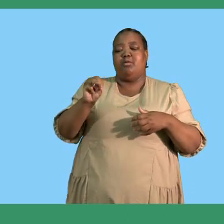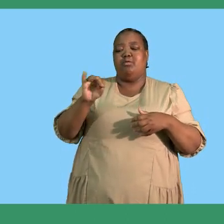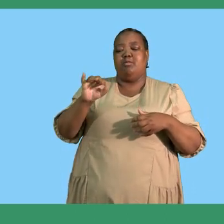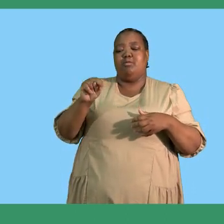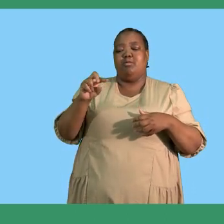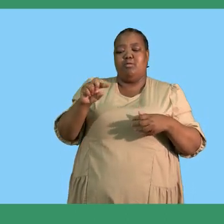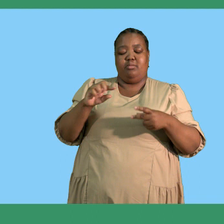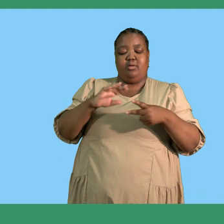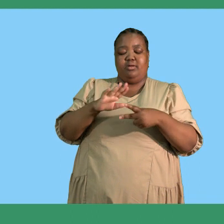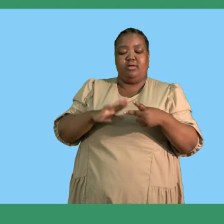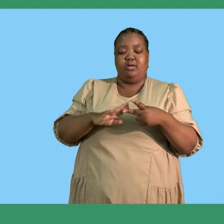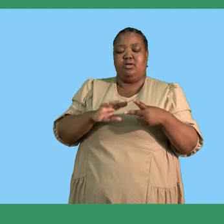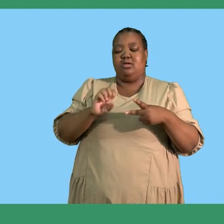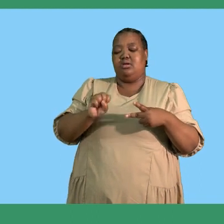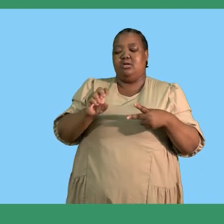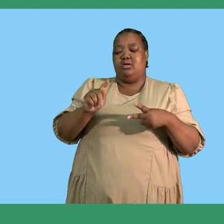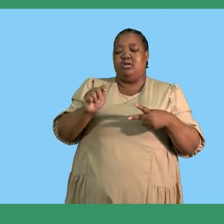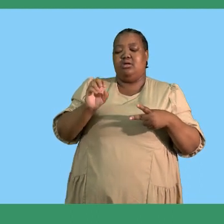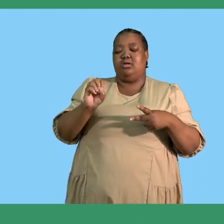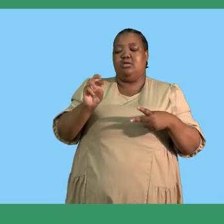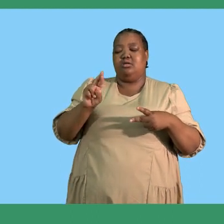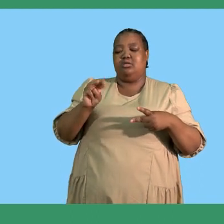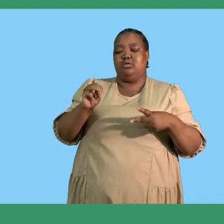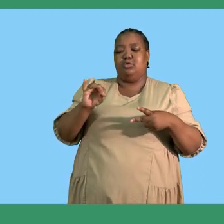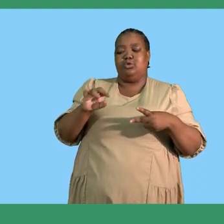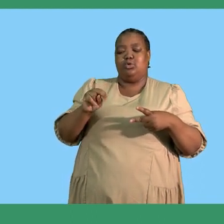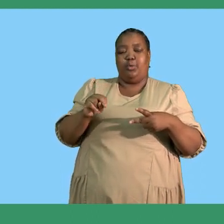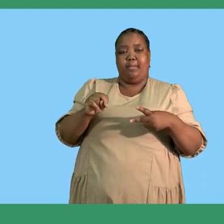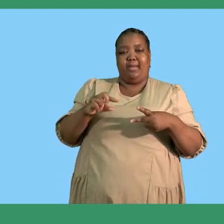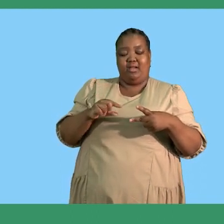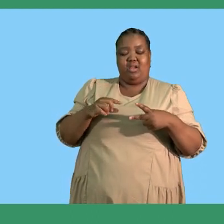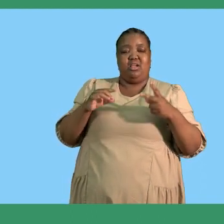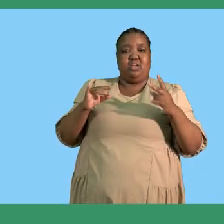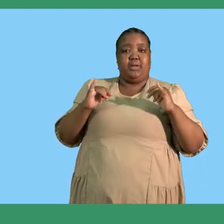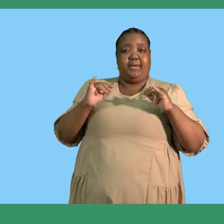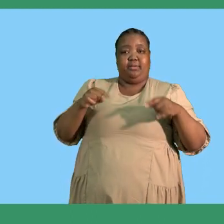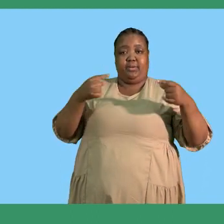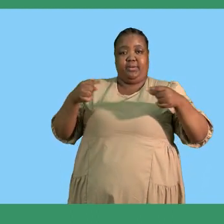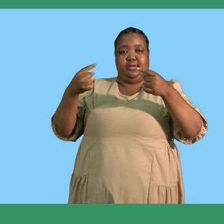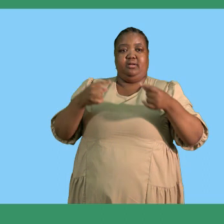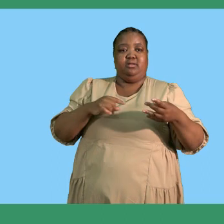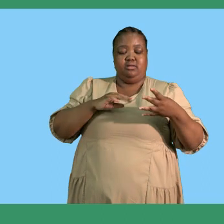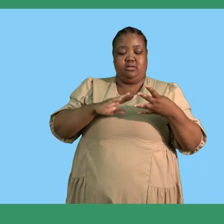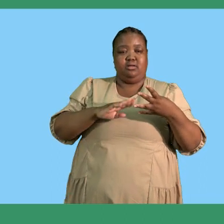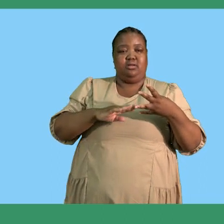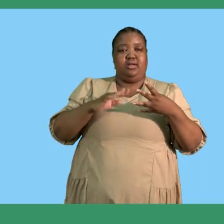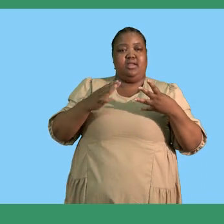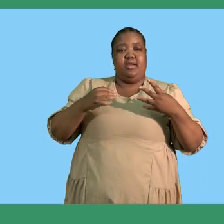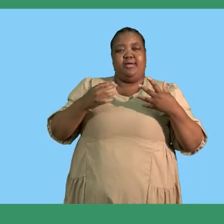stage, whereas storming is where conflict arises. Norming is when we are starting to then